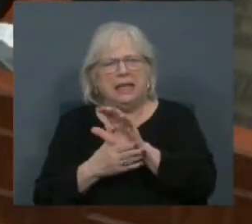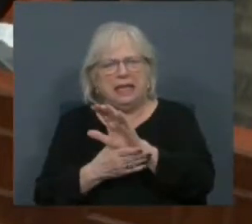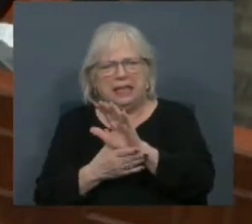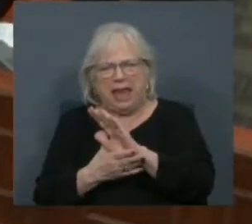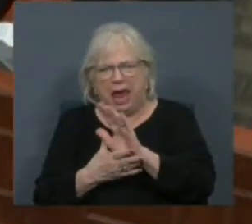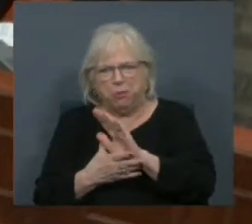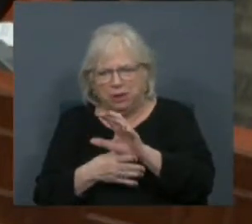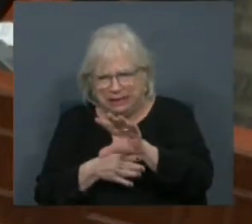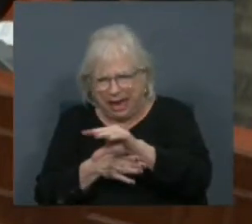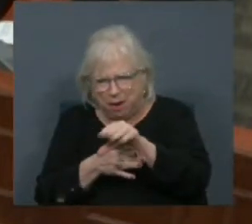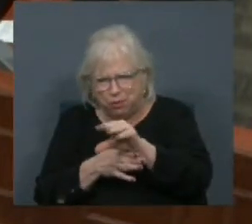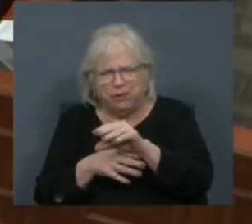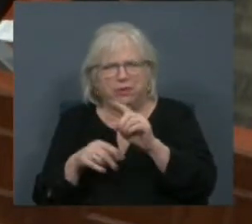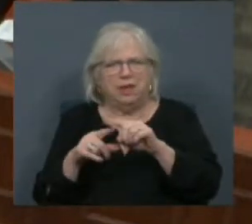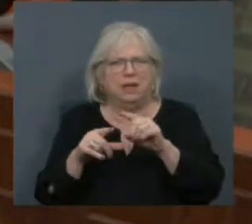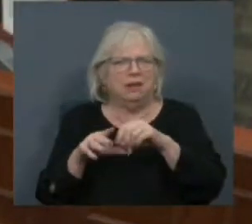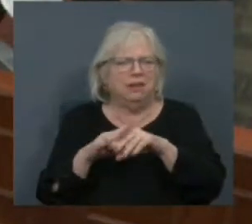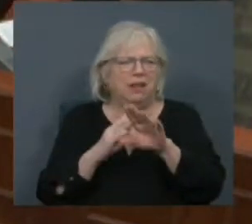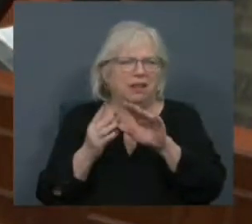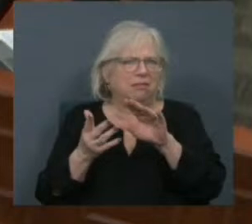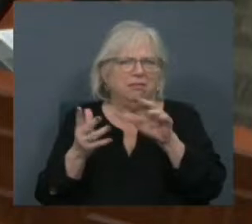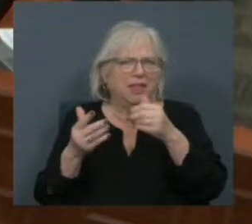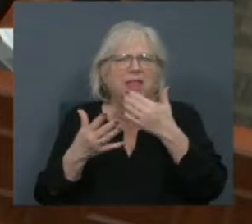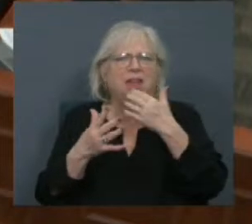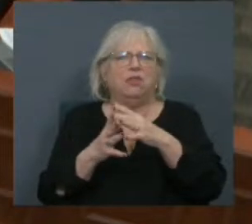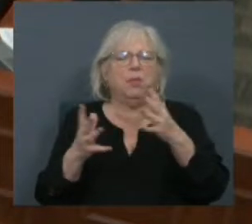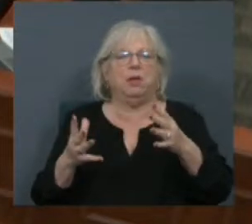Mr. William Gerard.